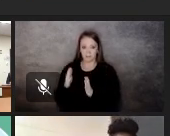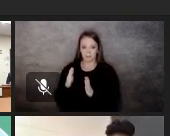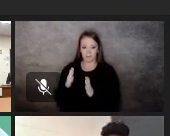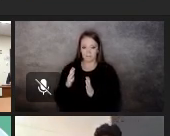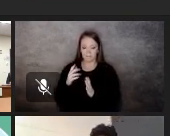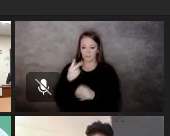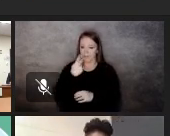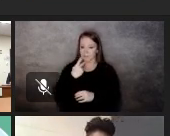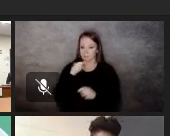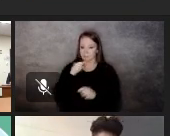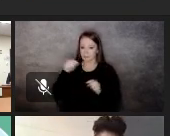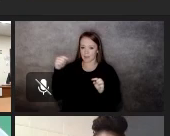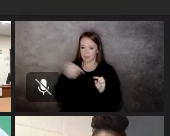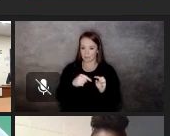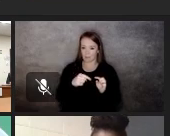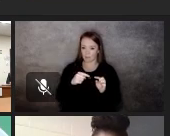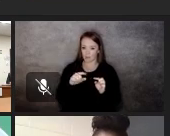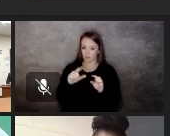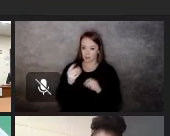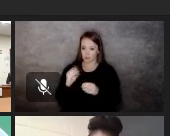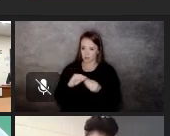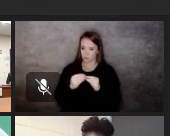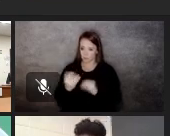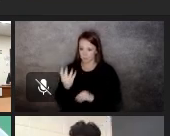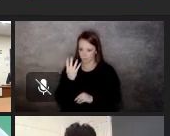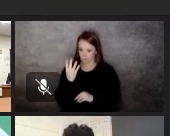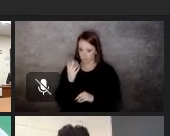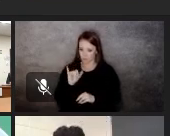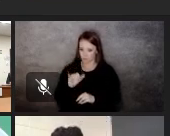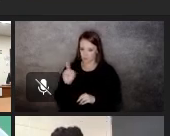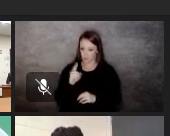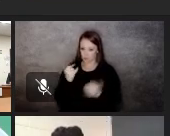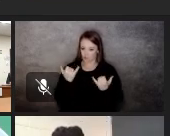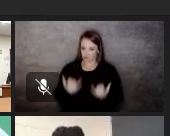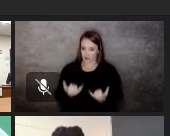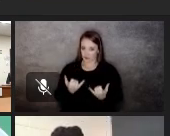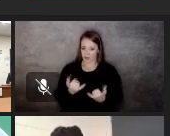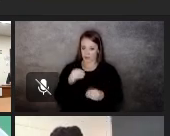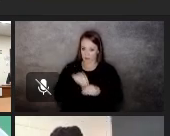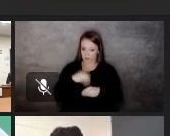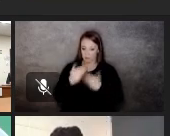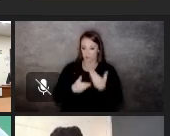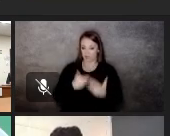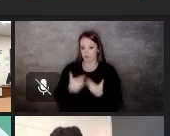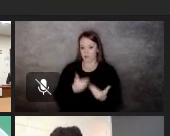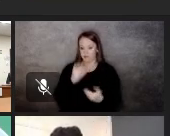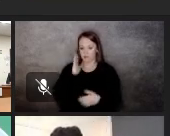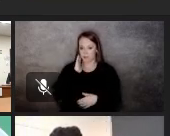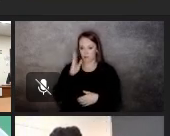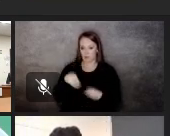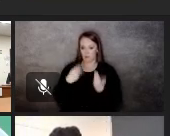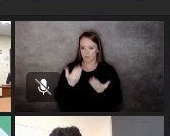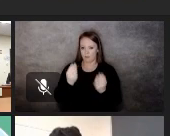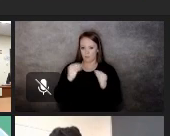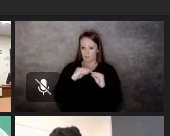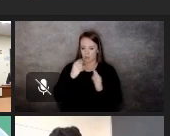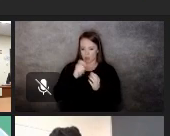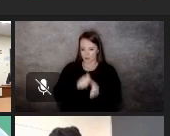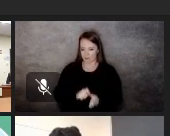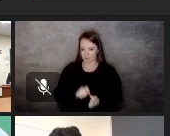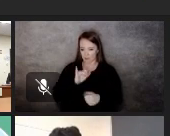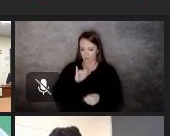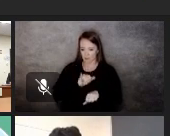where we currently are in the process, the writing and revising, and I'll get a little deeper into the layers that are included in that section. And